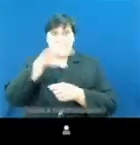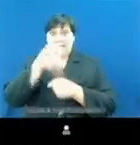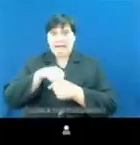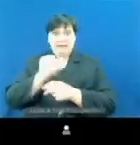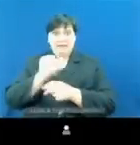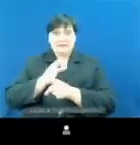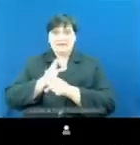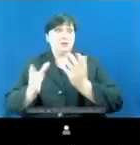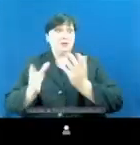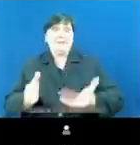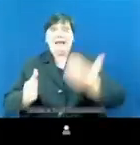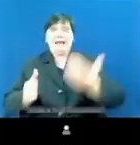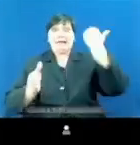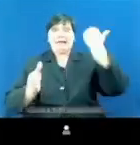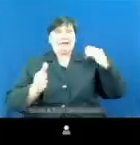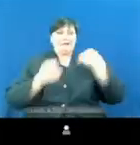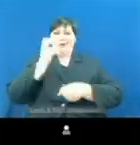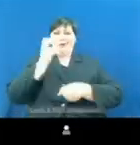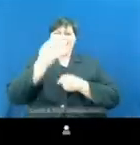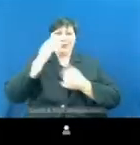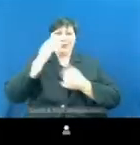of the principles are the same,